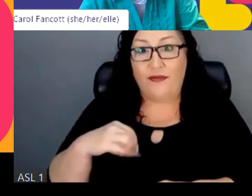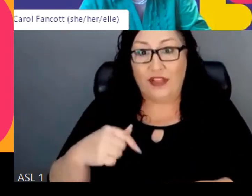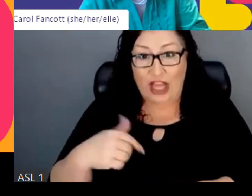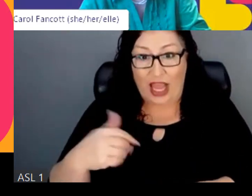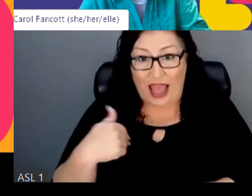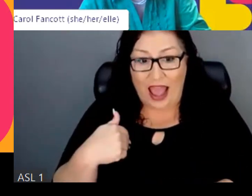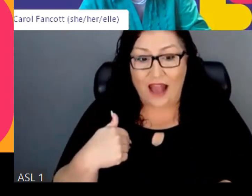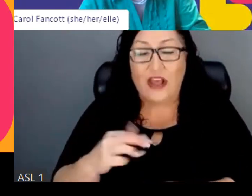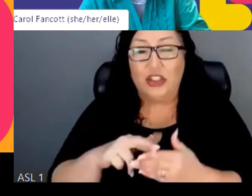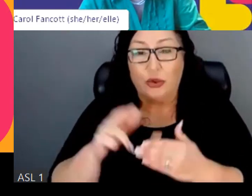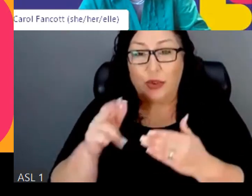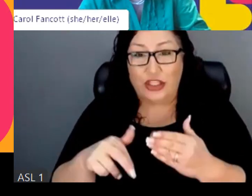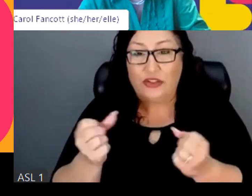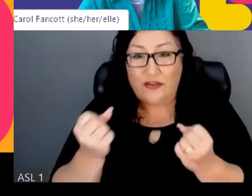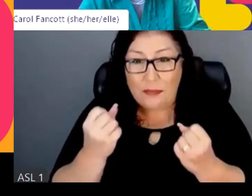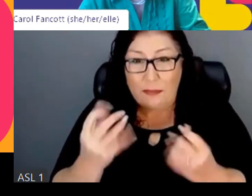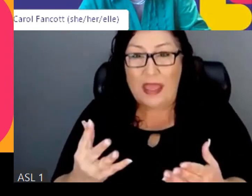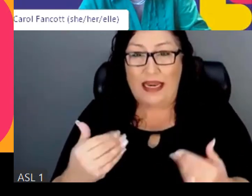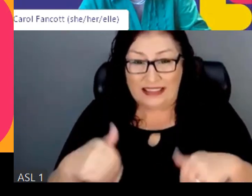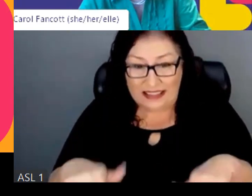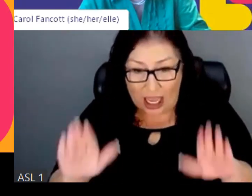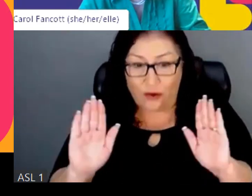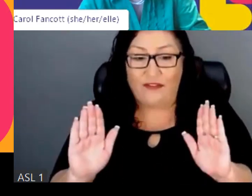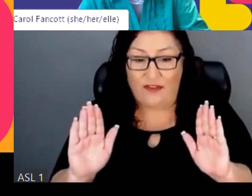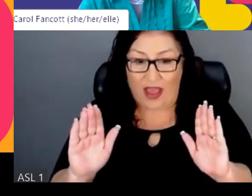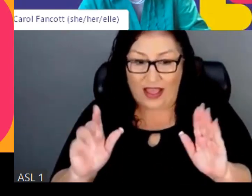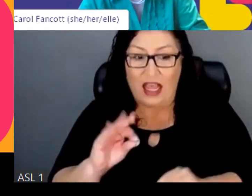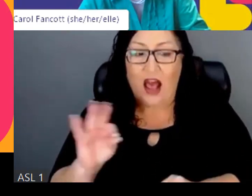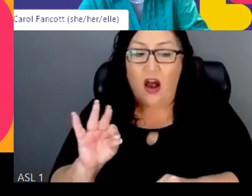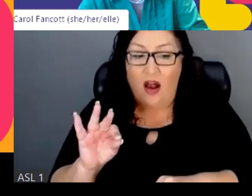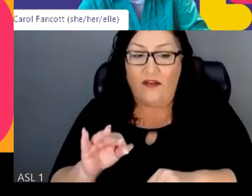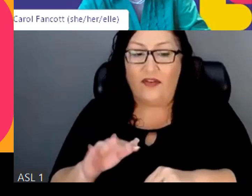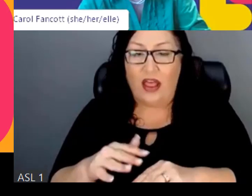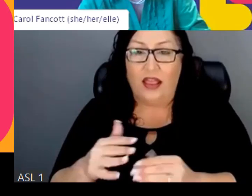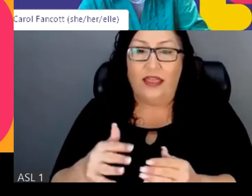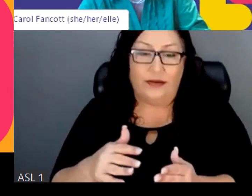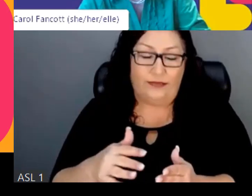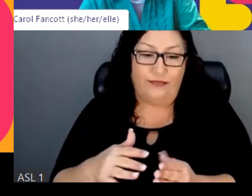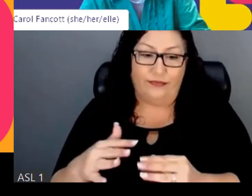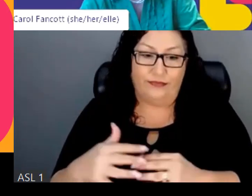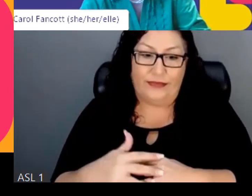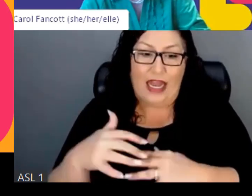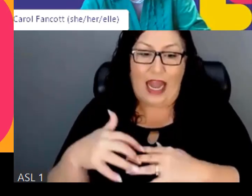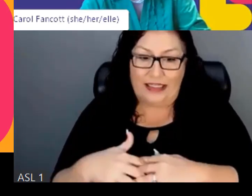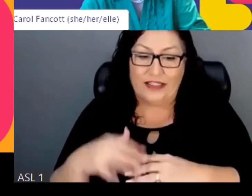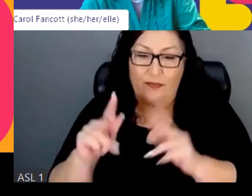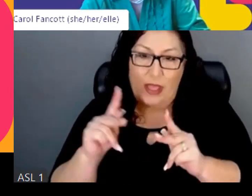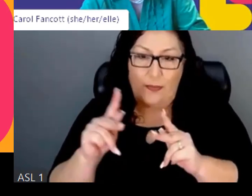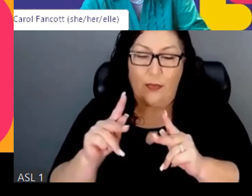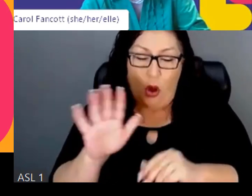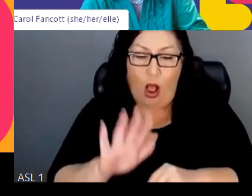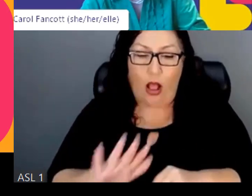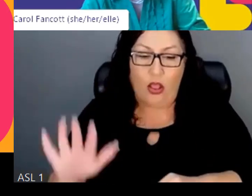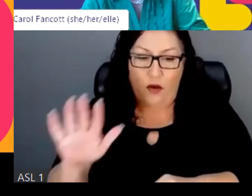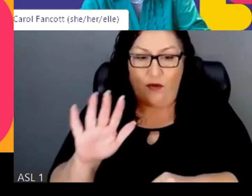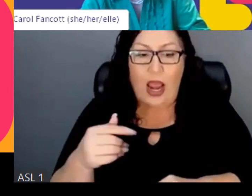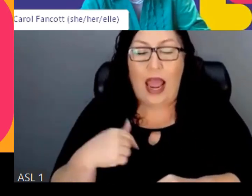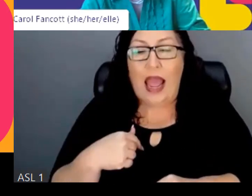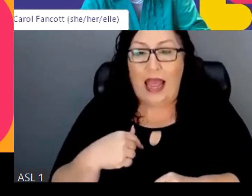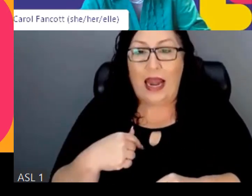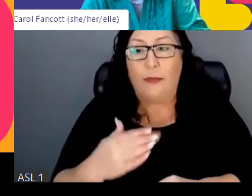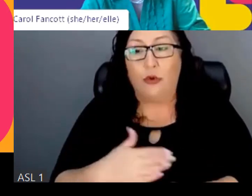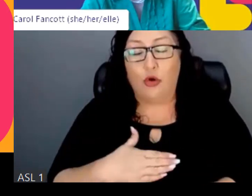have as a result of the many sacrifices of First Nations, Inuit, and Métis people across this country. And I'm grateful for their